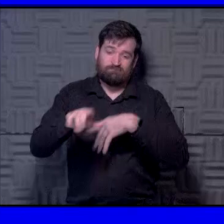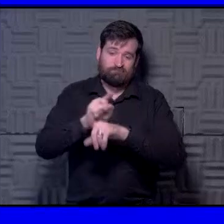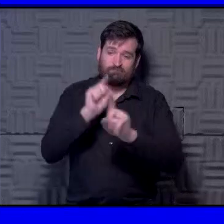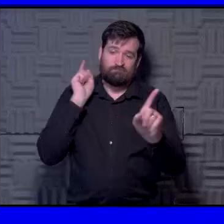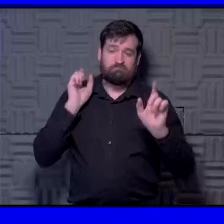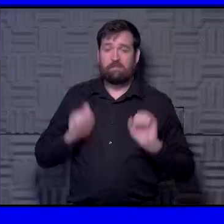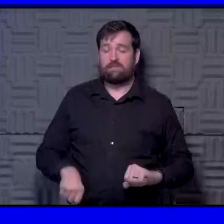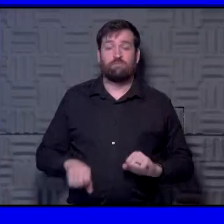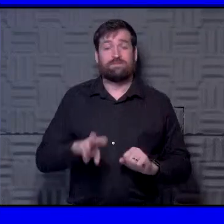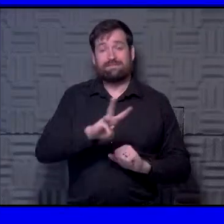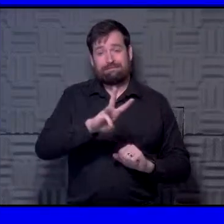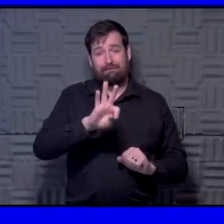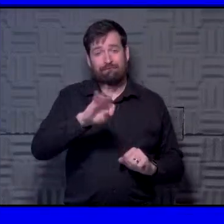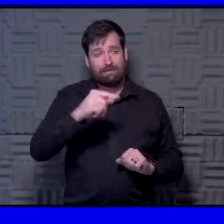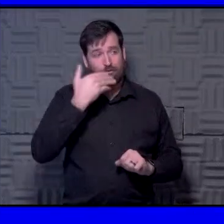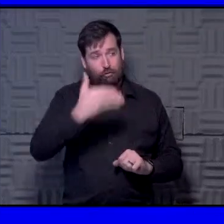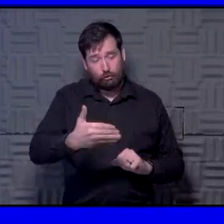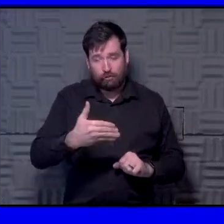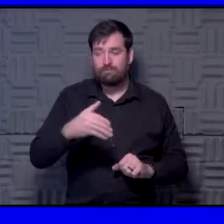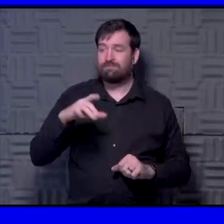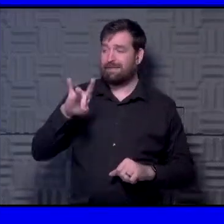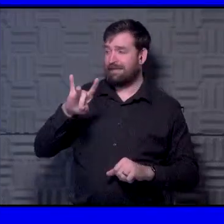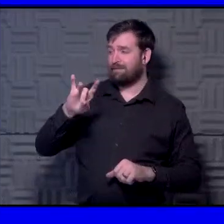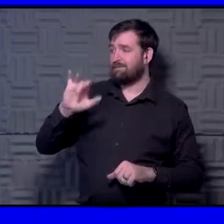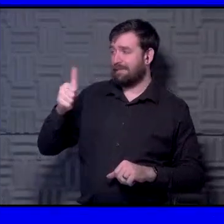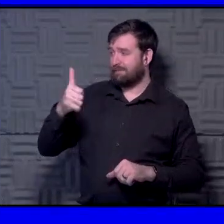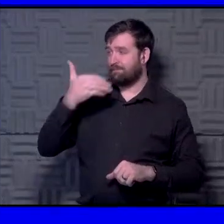much as possible. 6 feet is good, 8 to 10 feet is better.